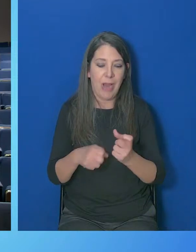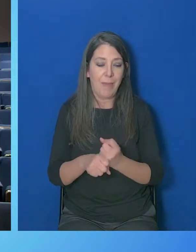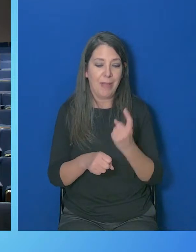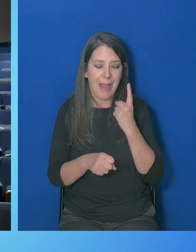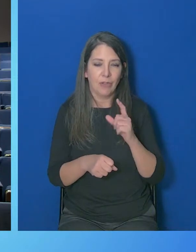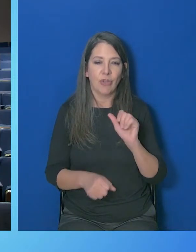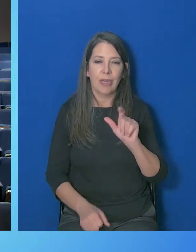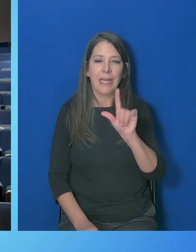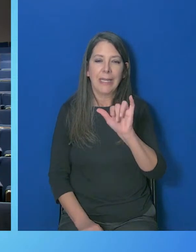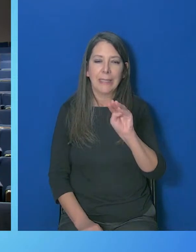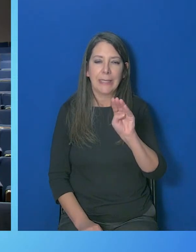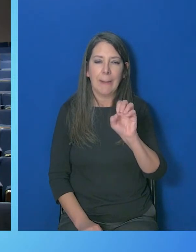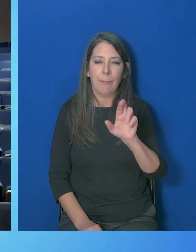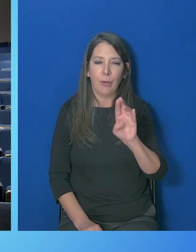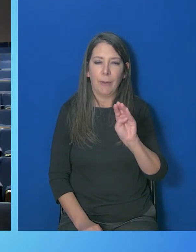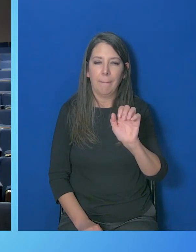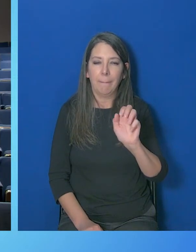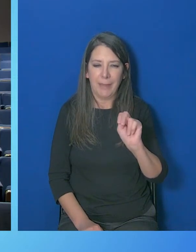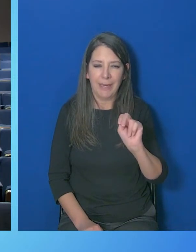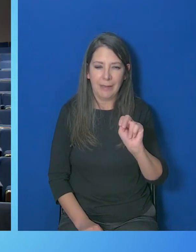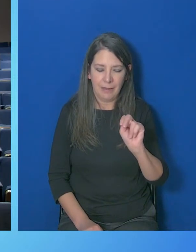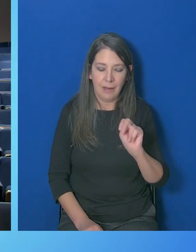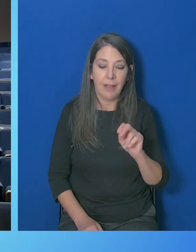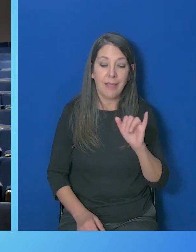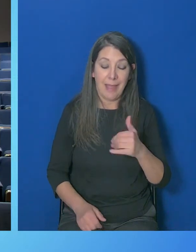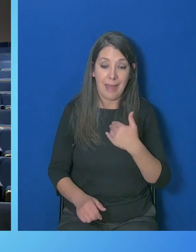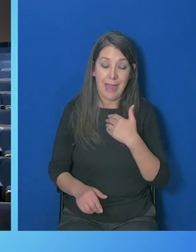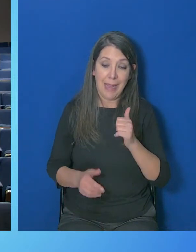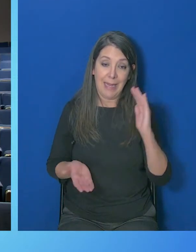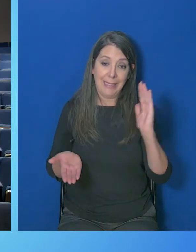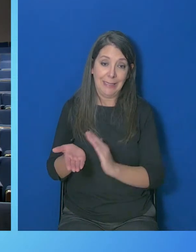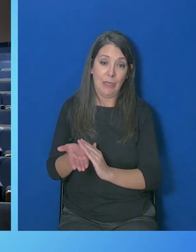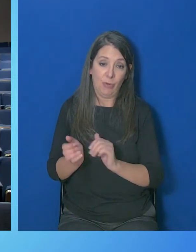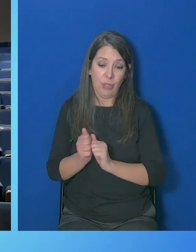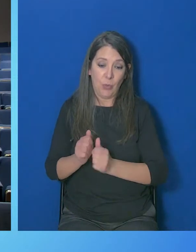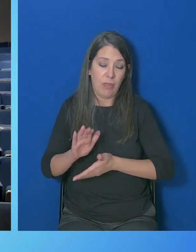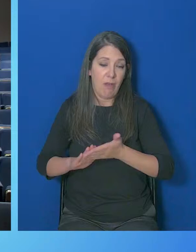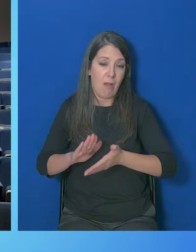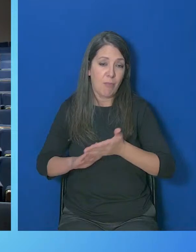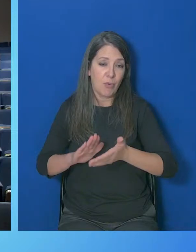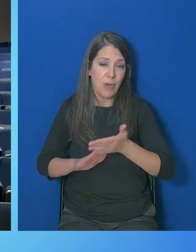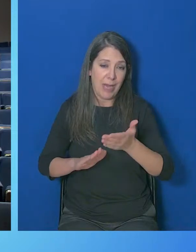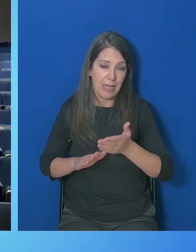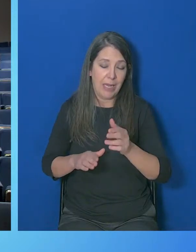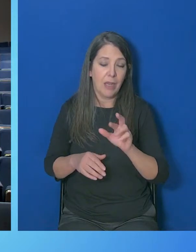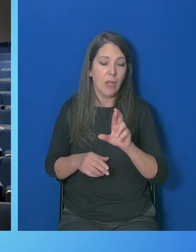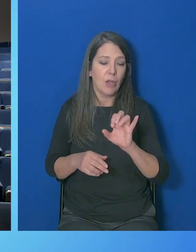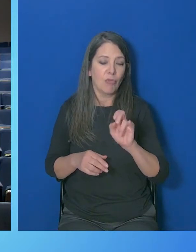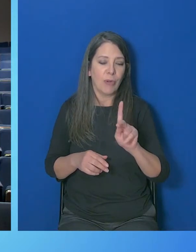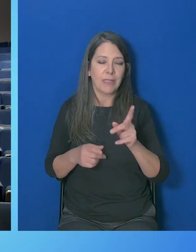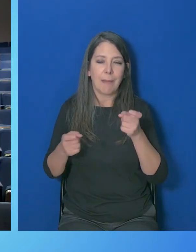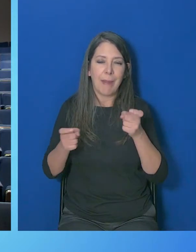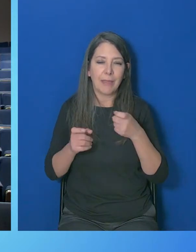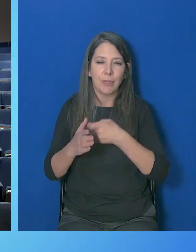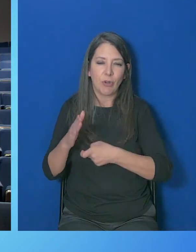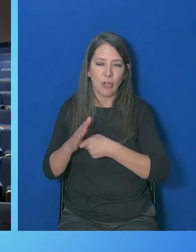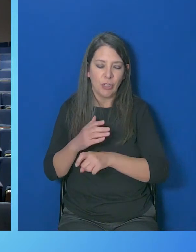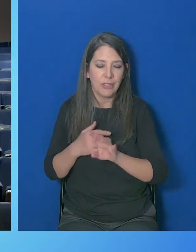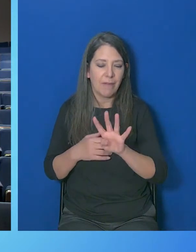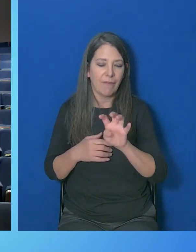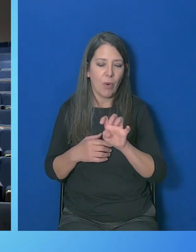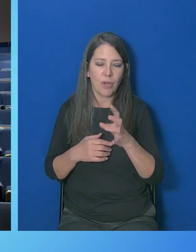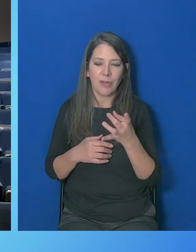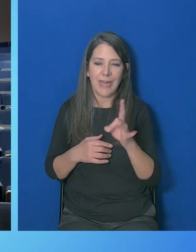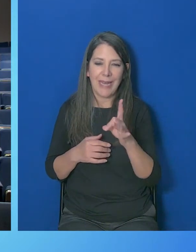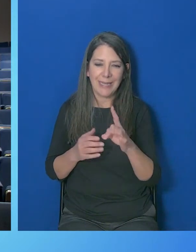Zimmerman, offset by a decrease in operating risk management charges of